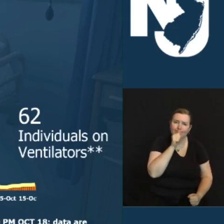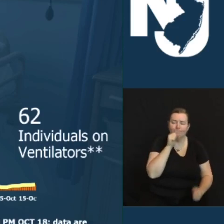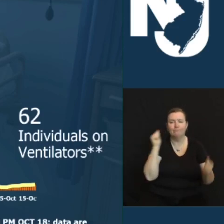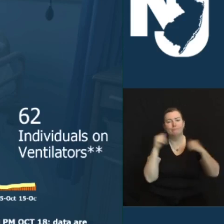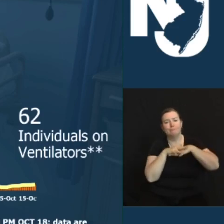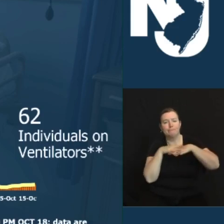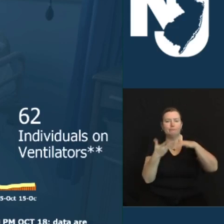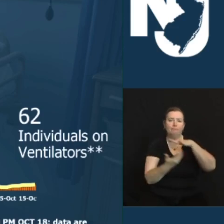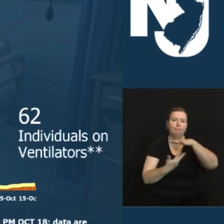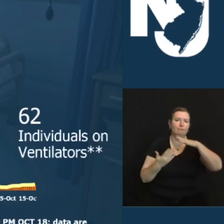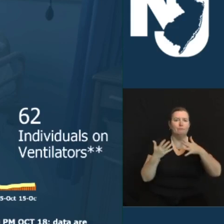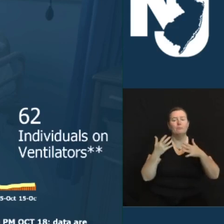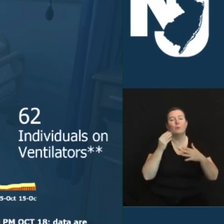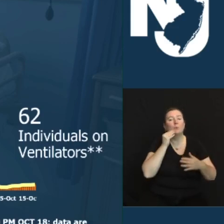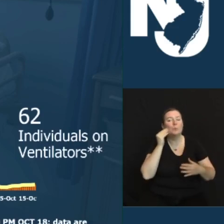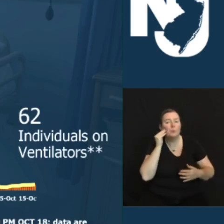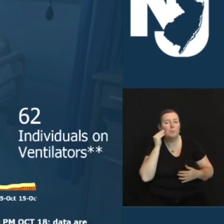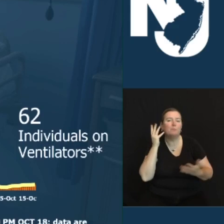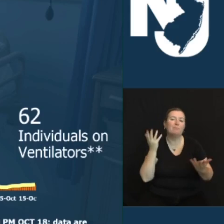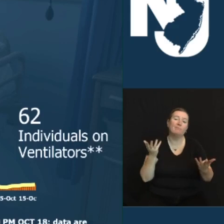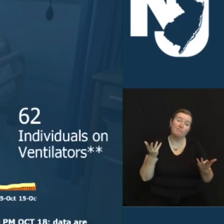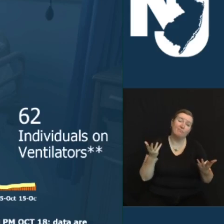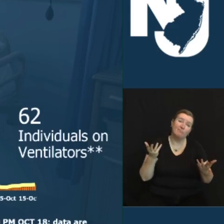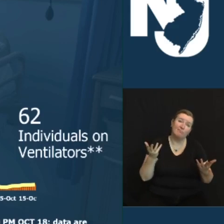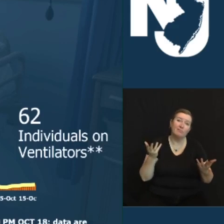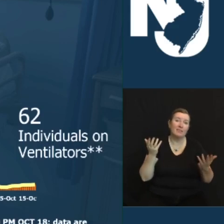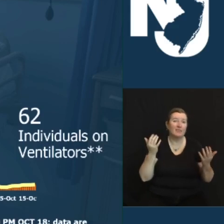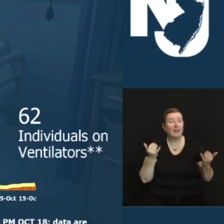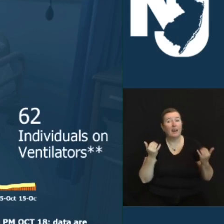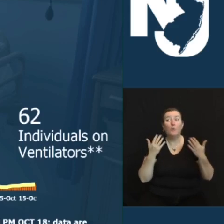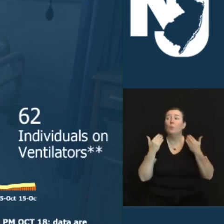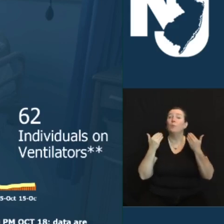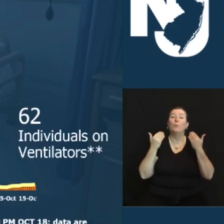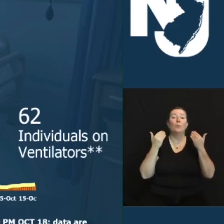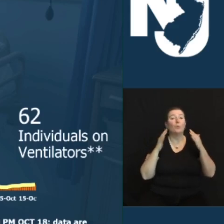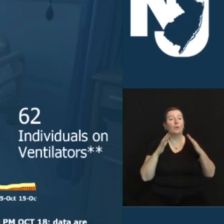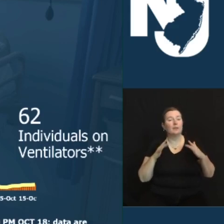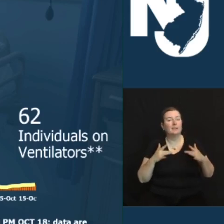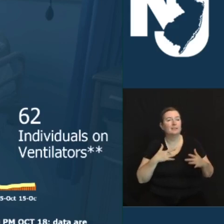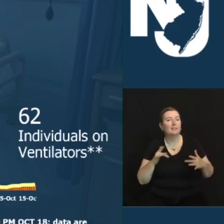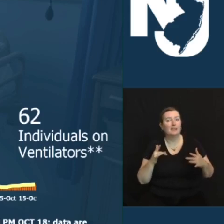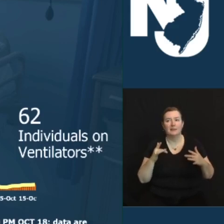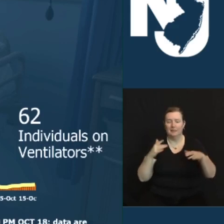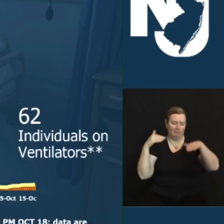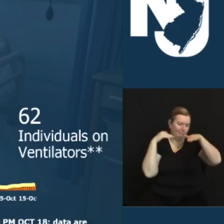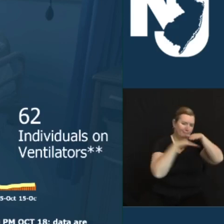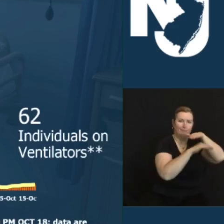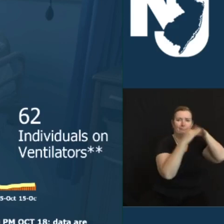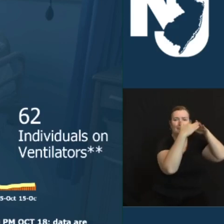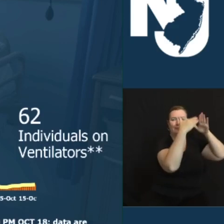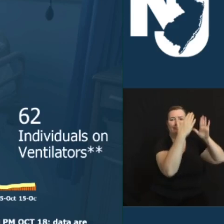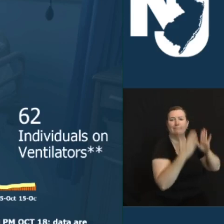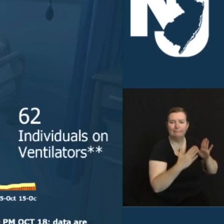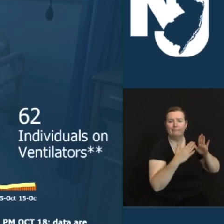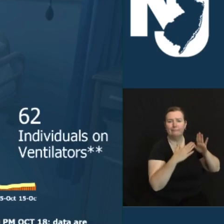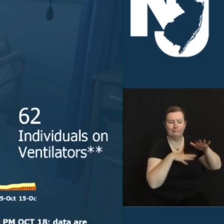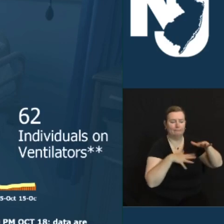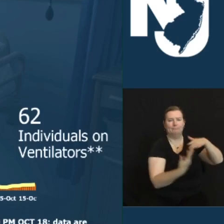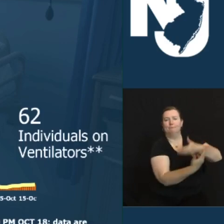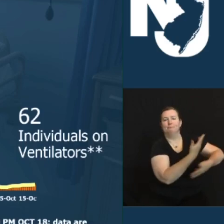homes. Especially as the cooler weather pulls more of us back inside, we have to remain extra